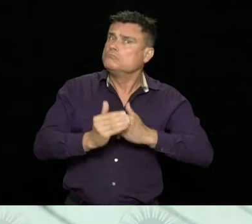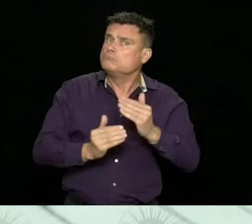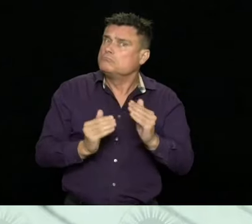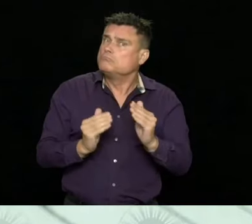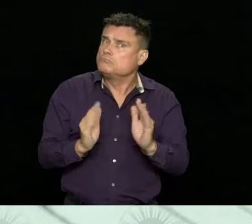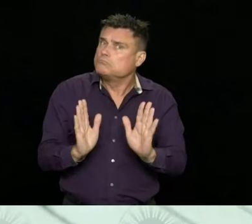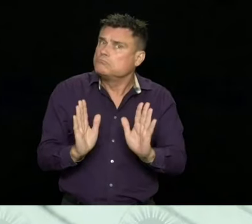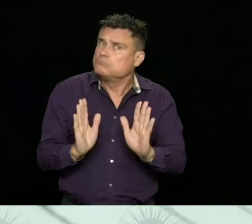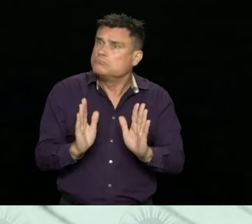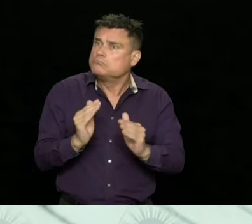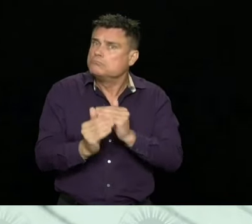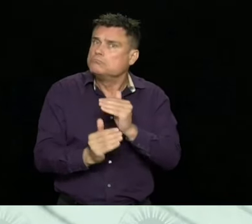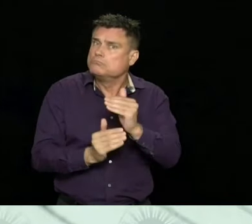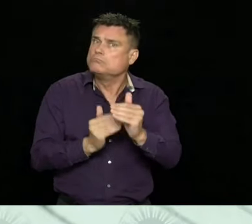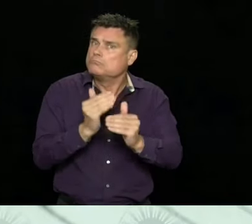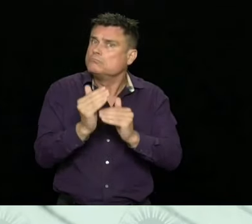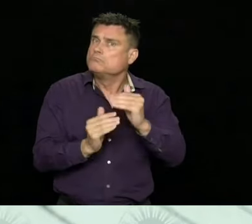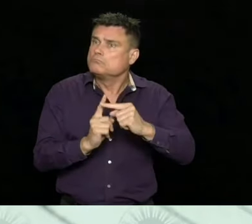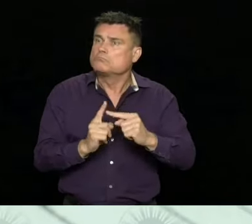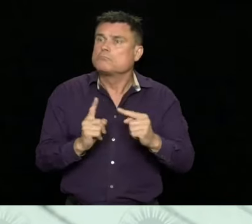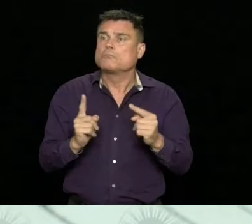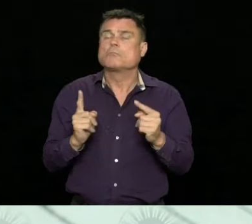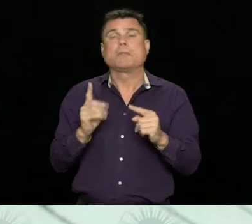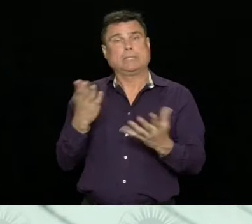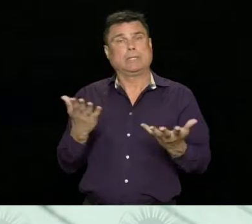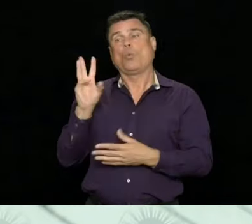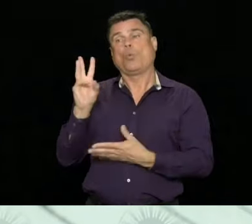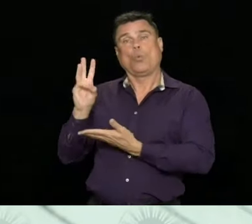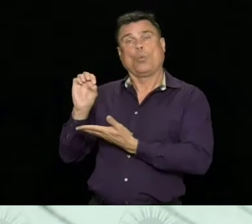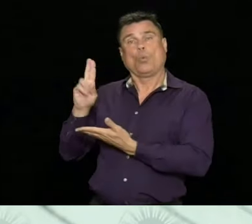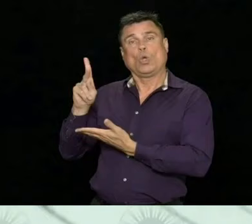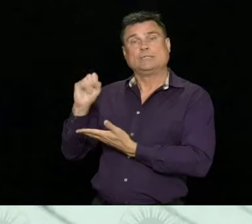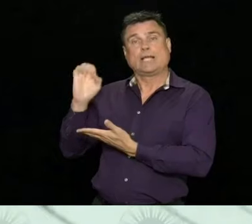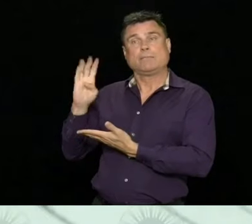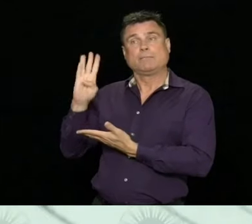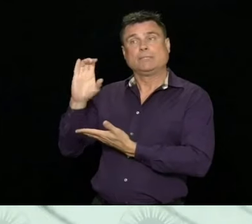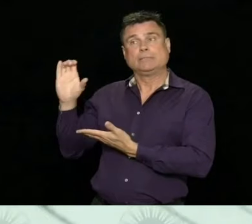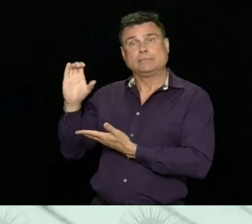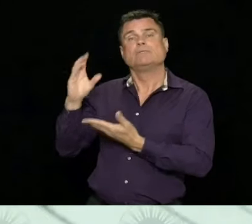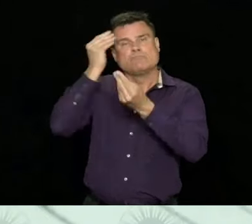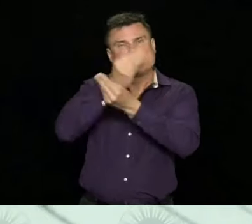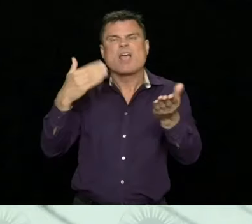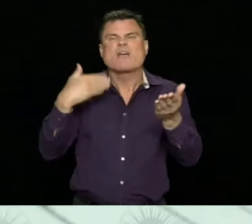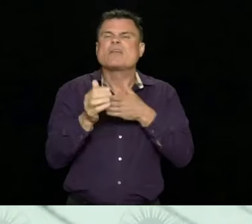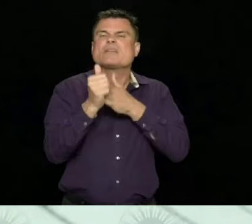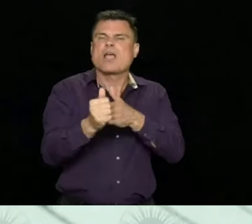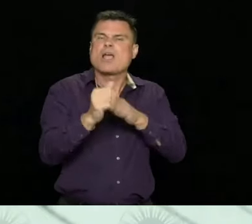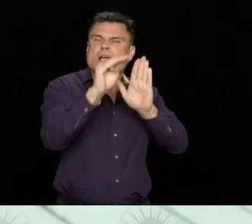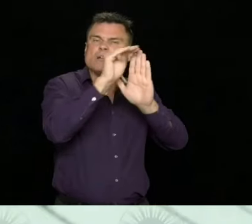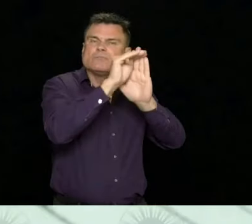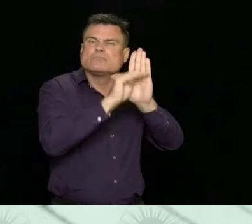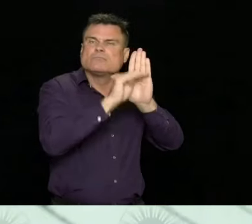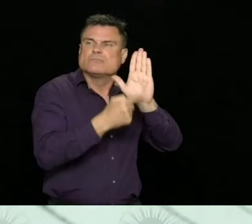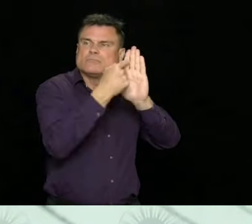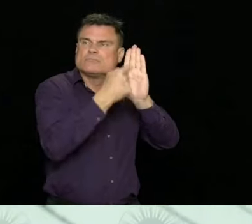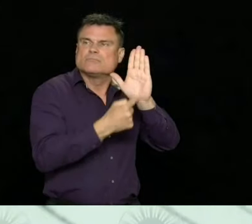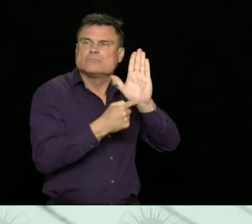industry-specific guidelines for employers resuming operations as part of Phase 2 of the Restart